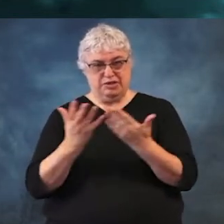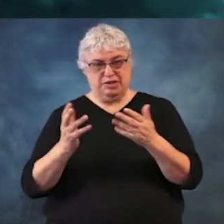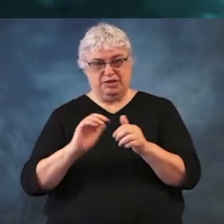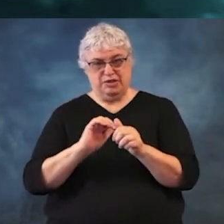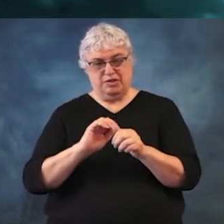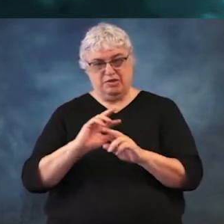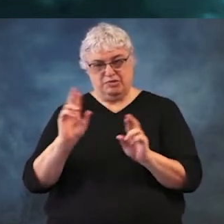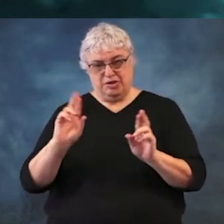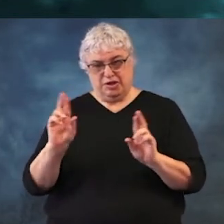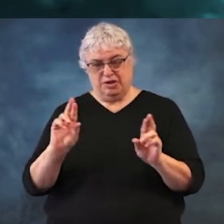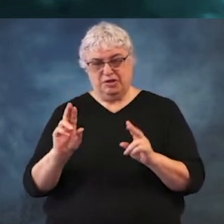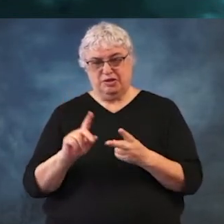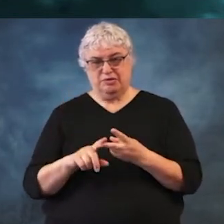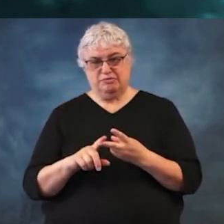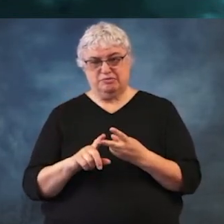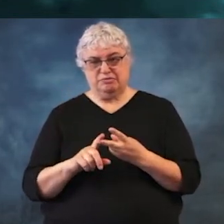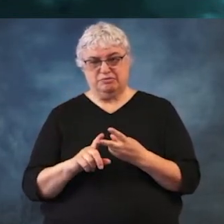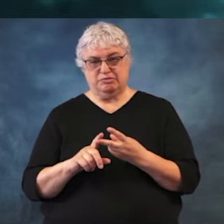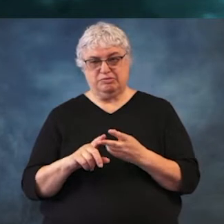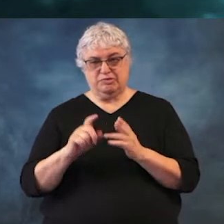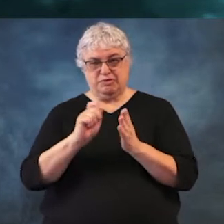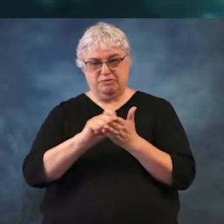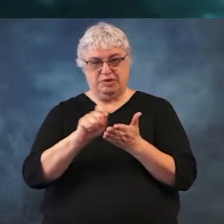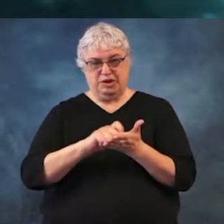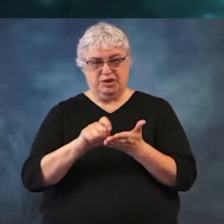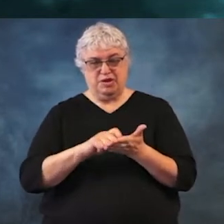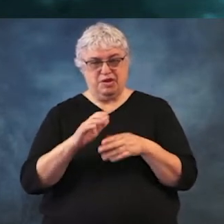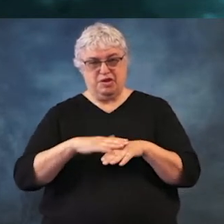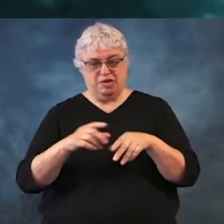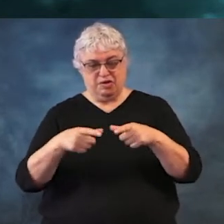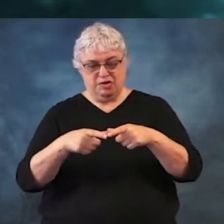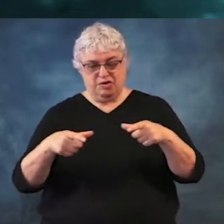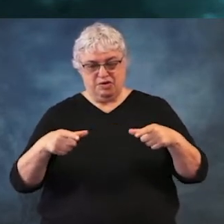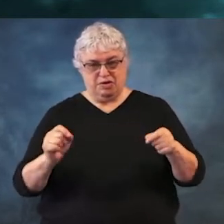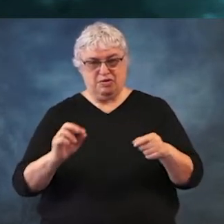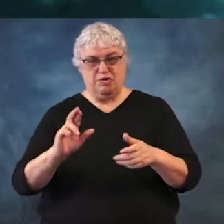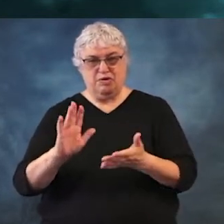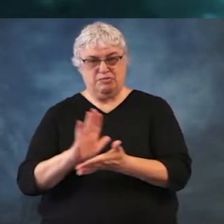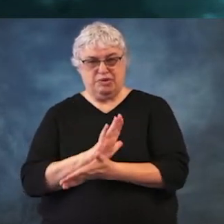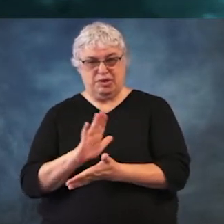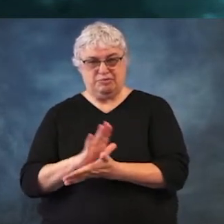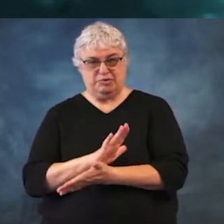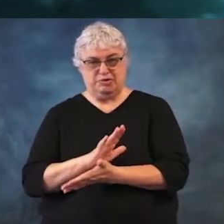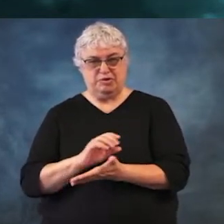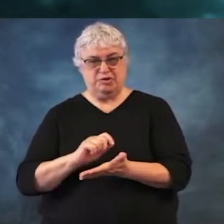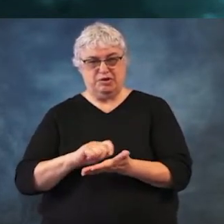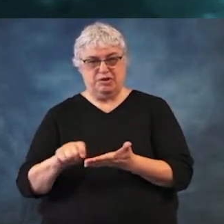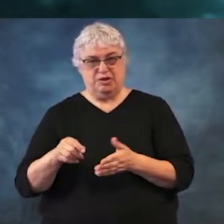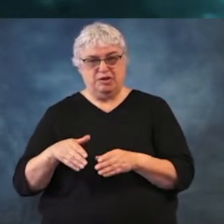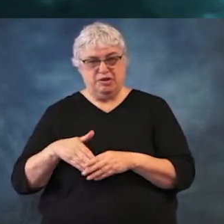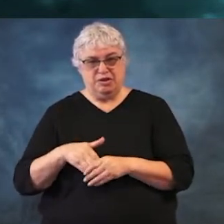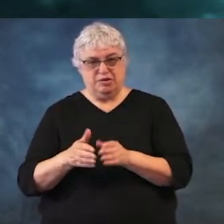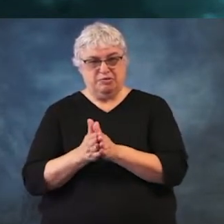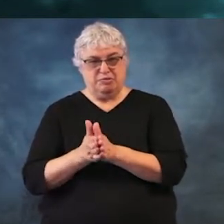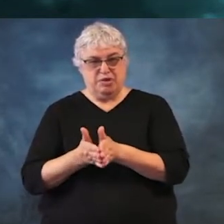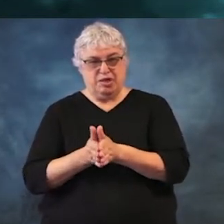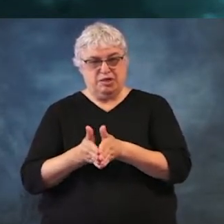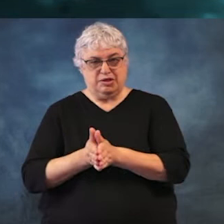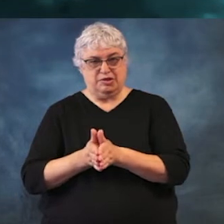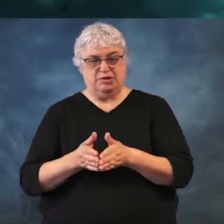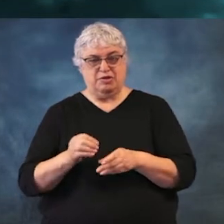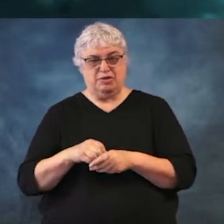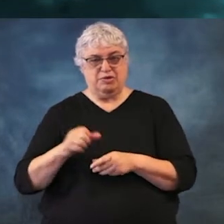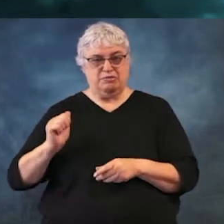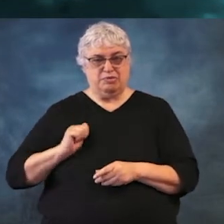you have with you. Have it written down on a card or a piece of paper, and you can keep it in your wallet or you can keep it